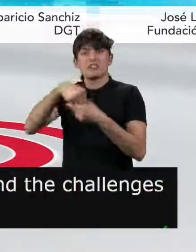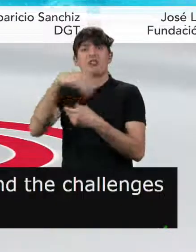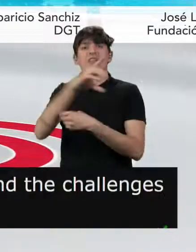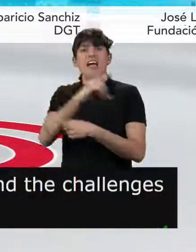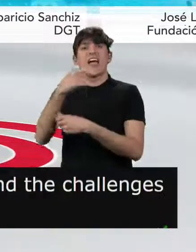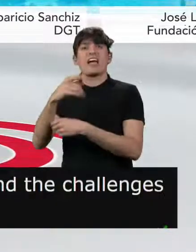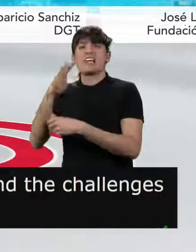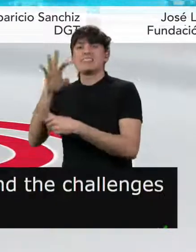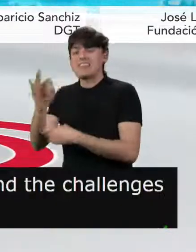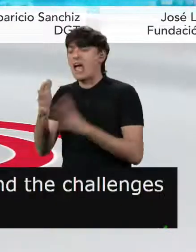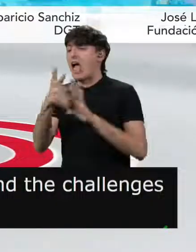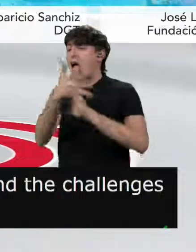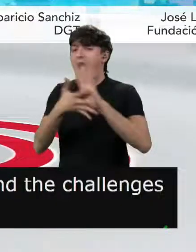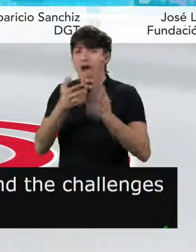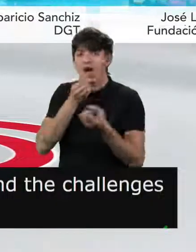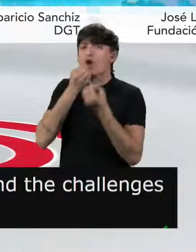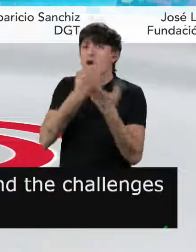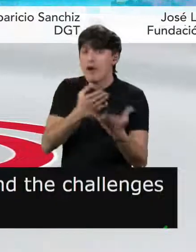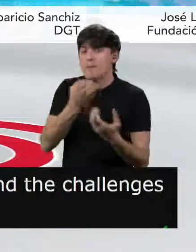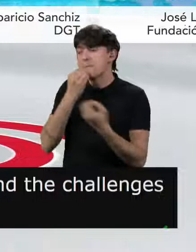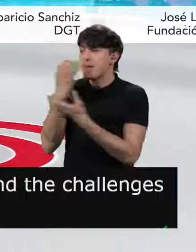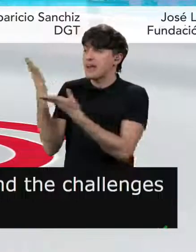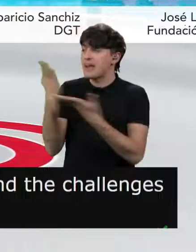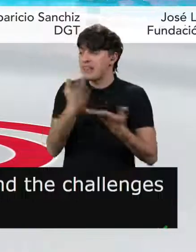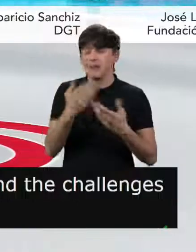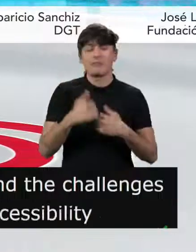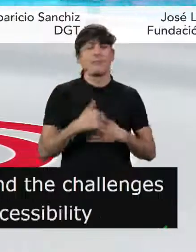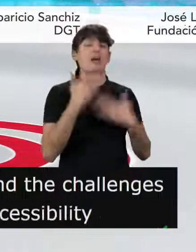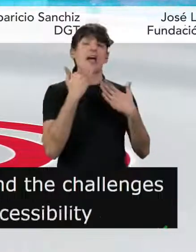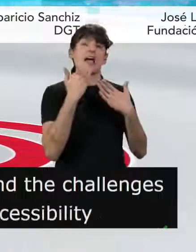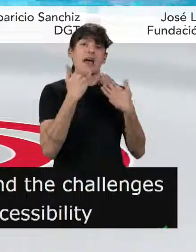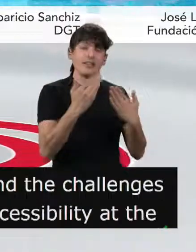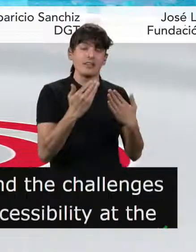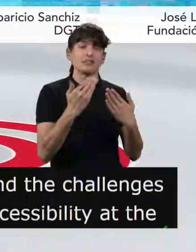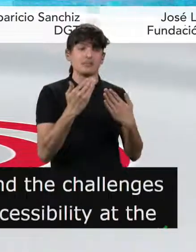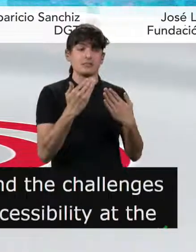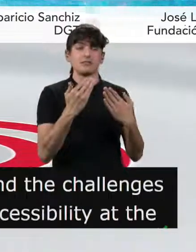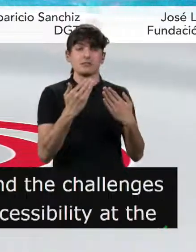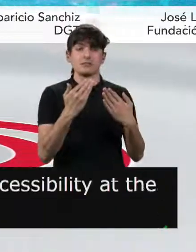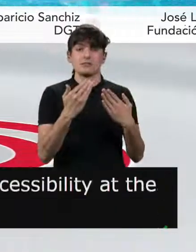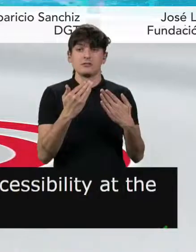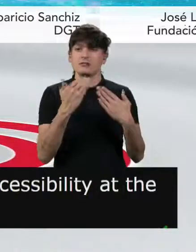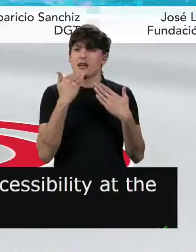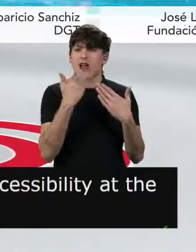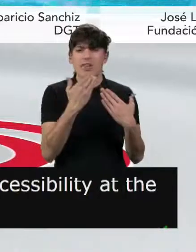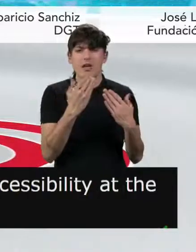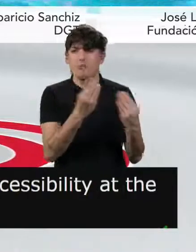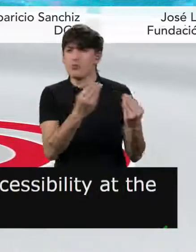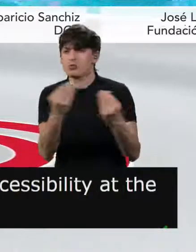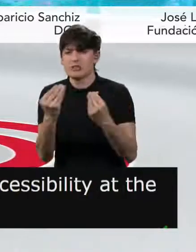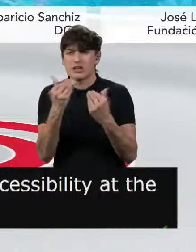the Directorate General for Automobile Mobility. Thanks very much.